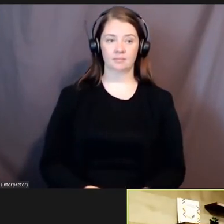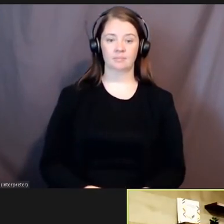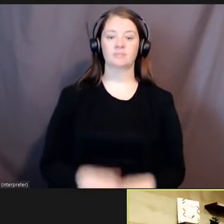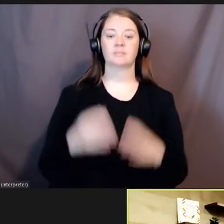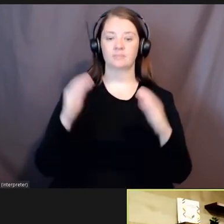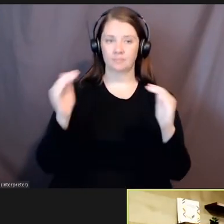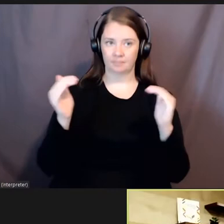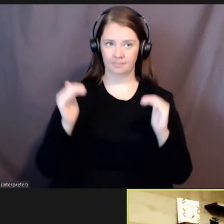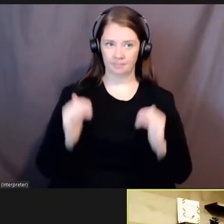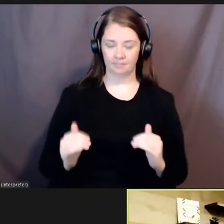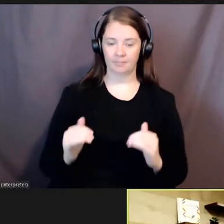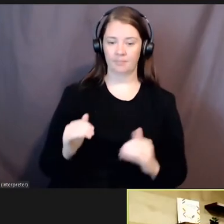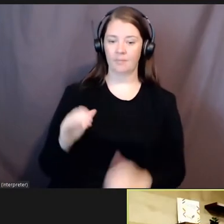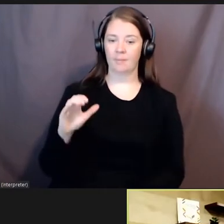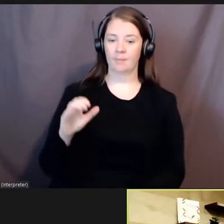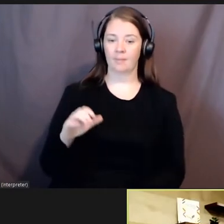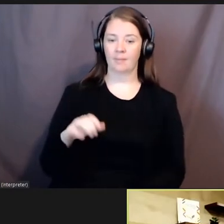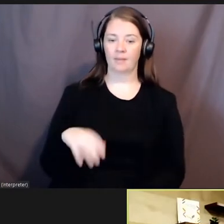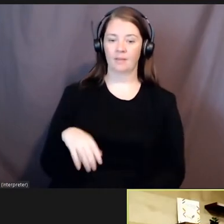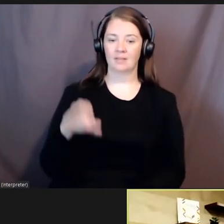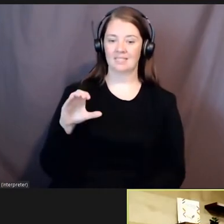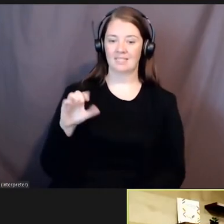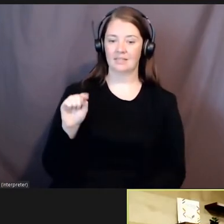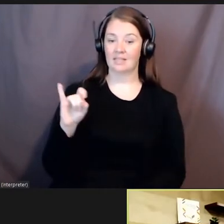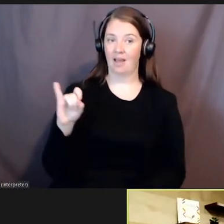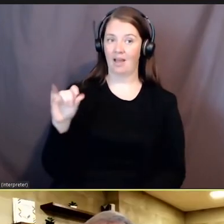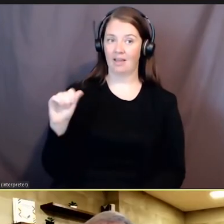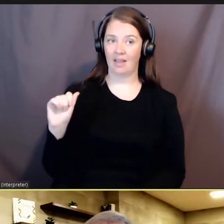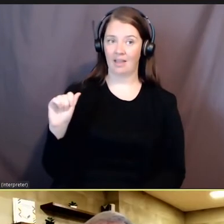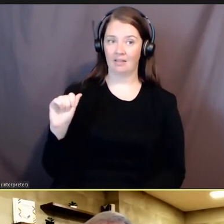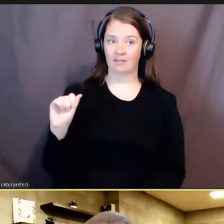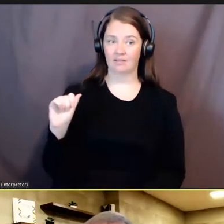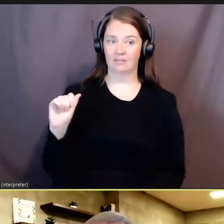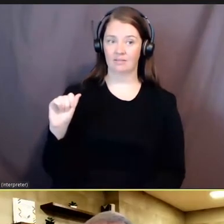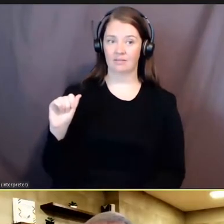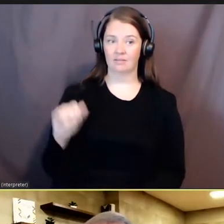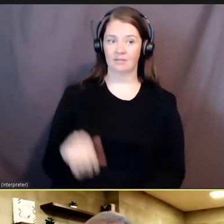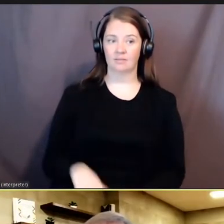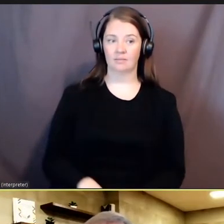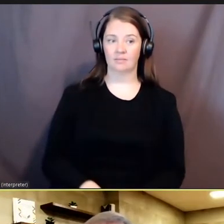Let's move on. Do we have a representative from CTIA?